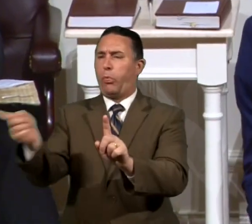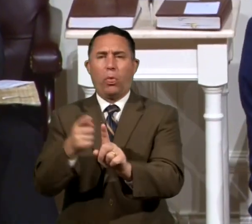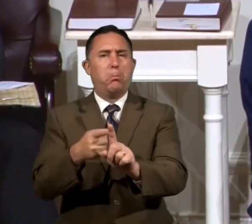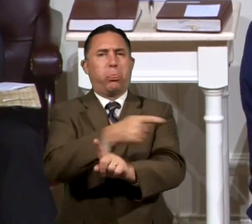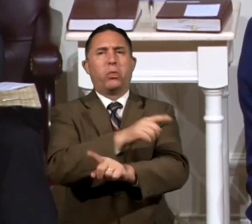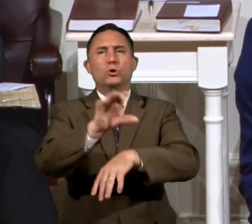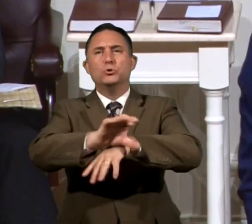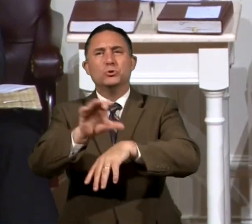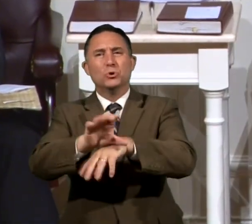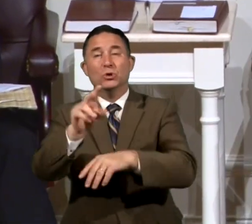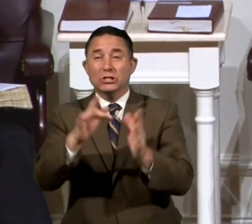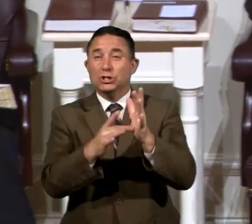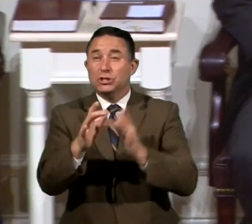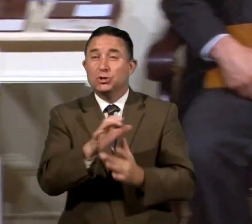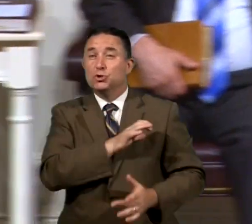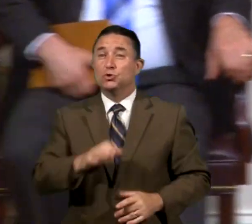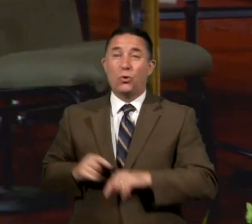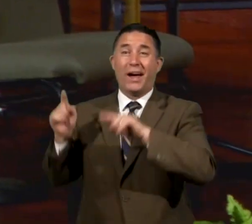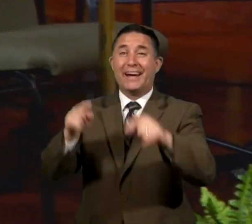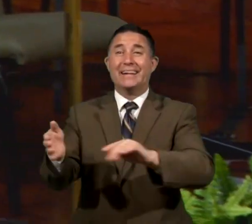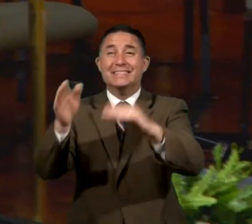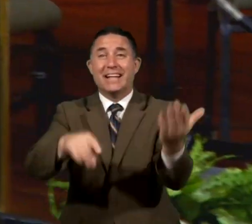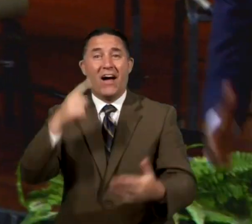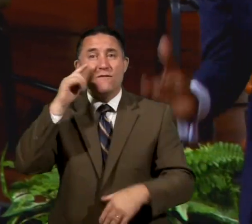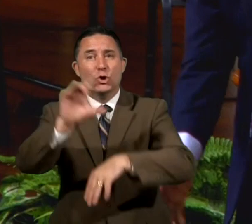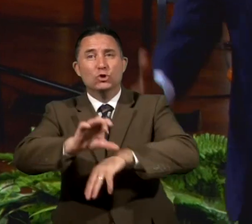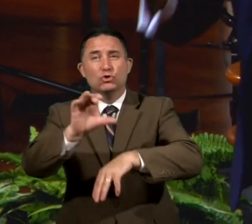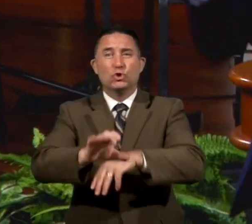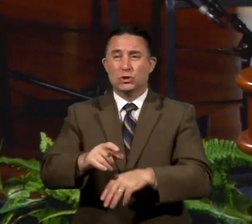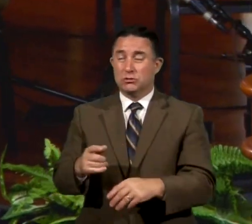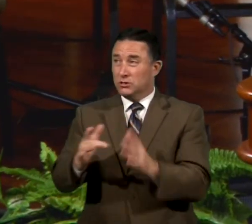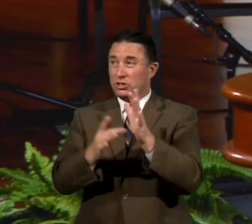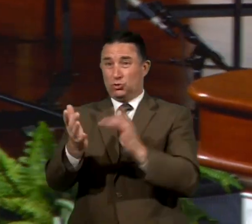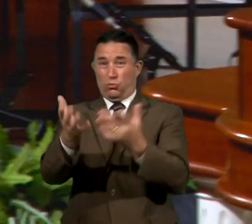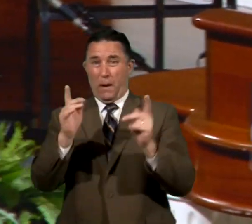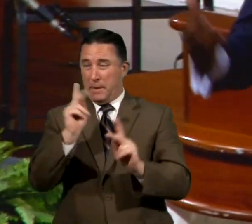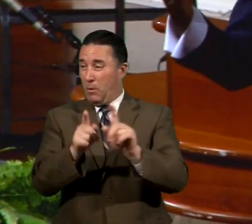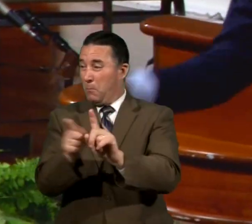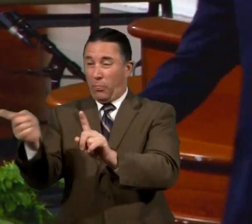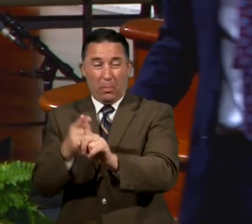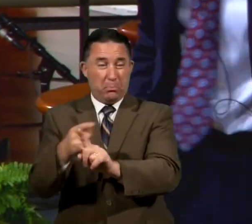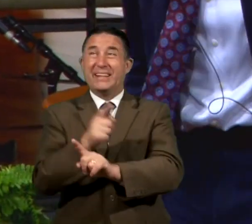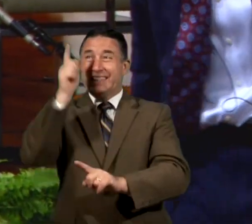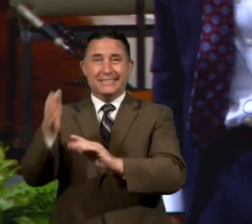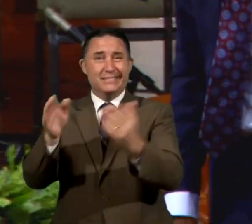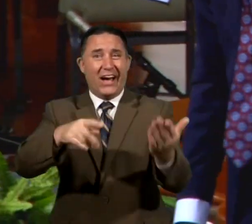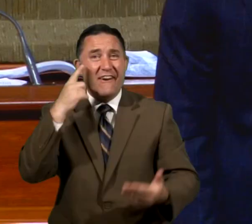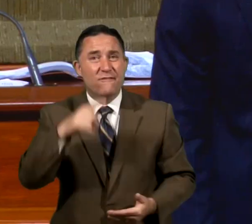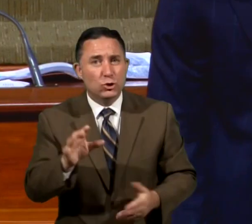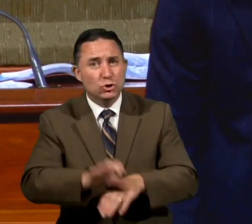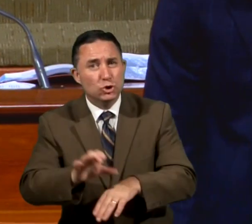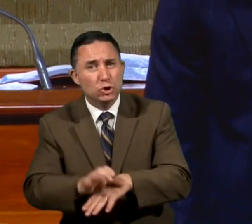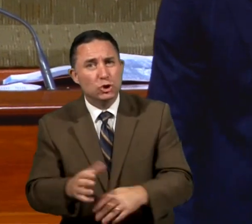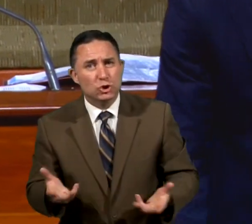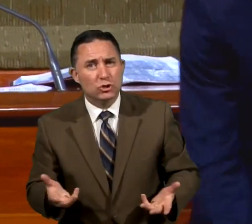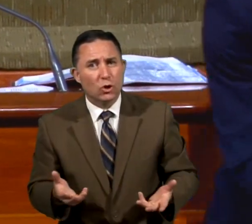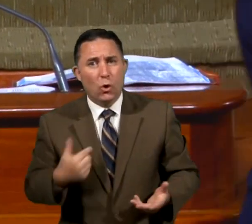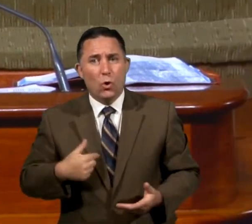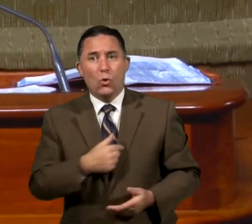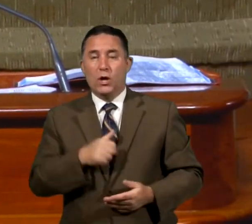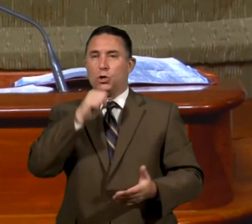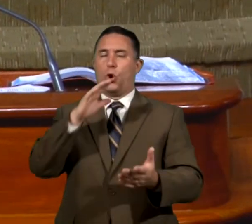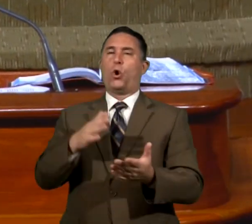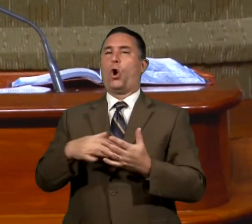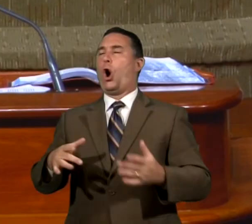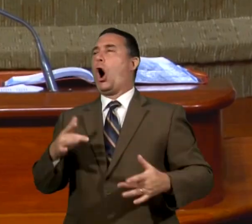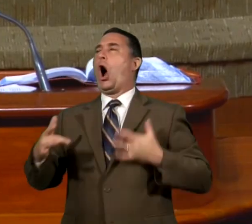church. Jesus Christ came and died for the church. Why would he want somebody to fall out of something he died for? We don't glory